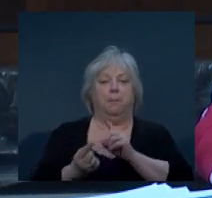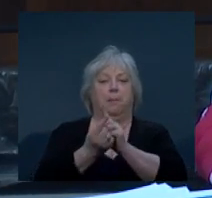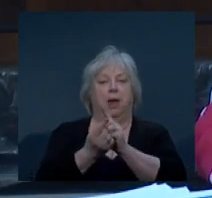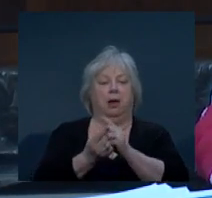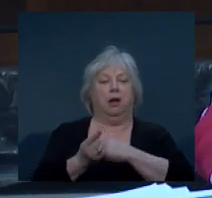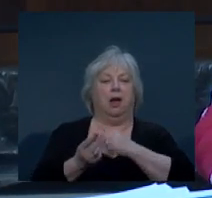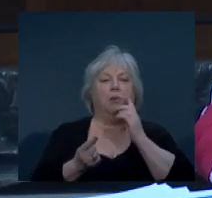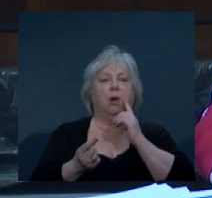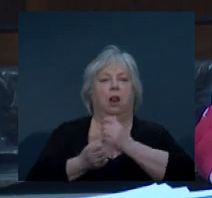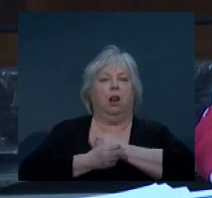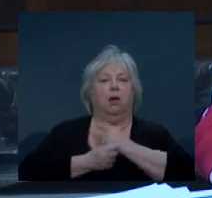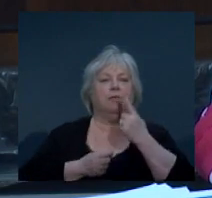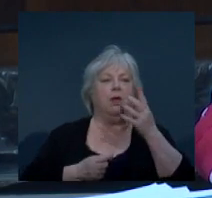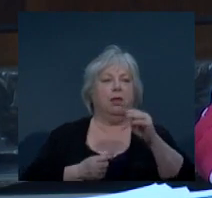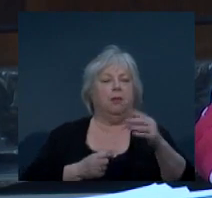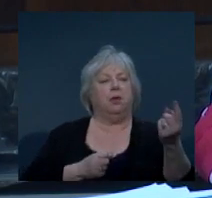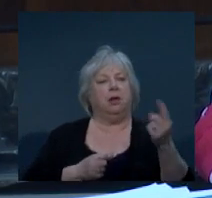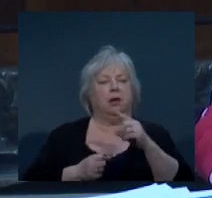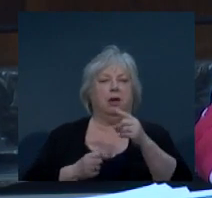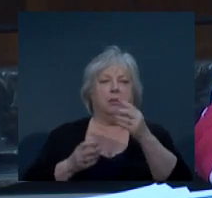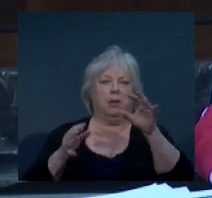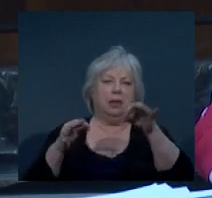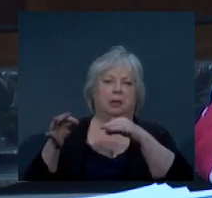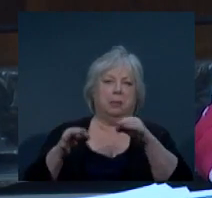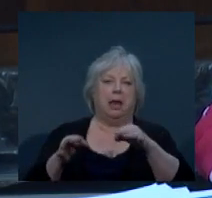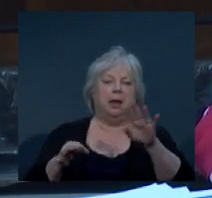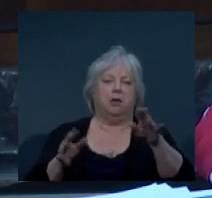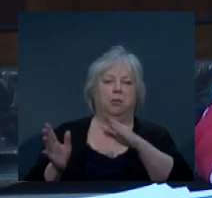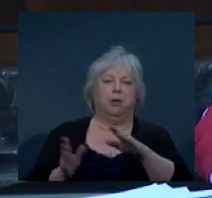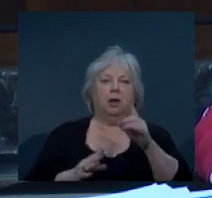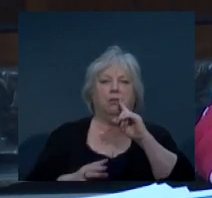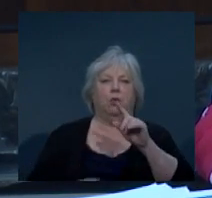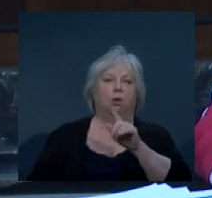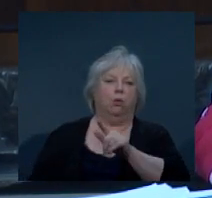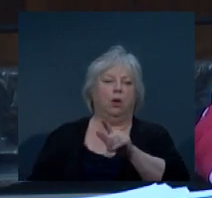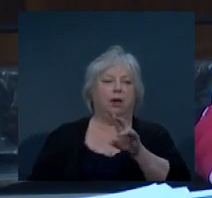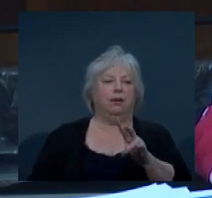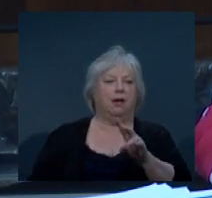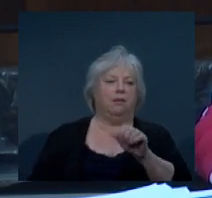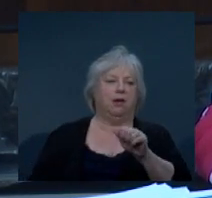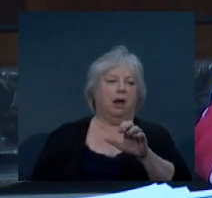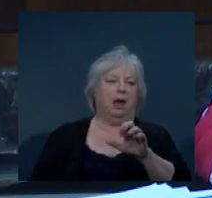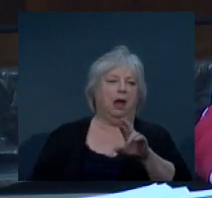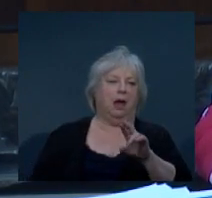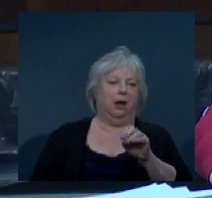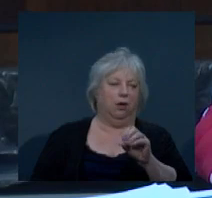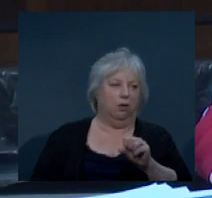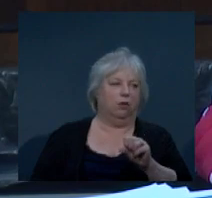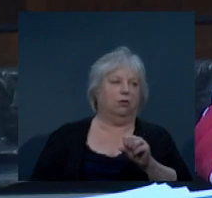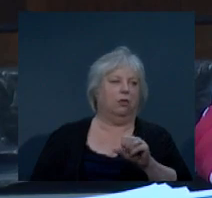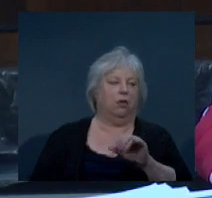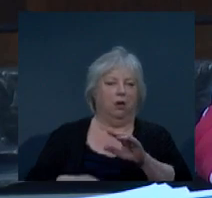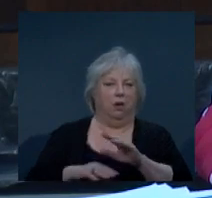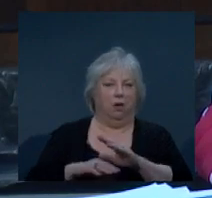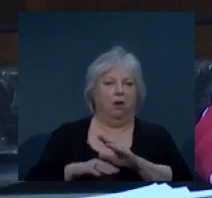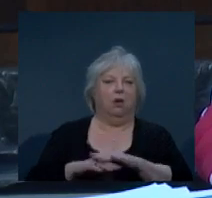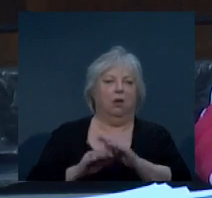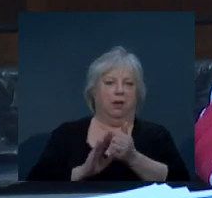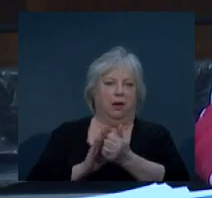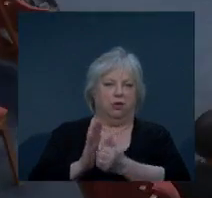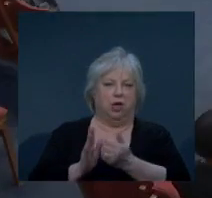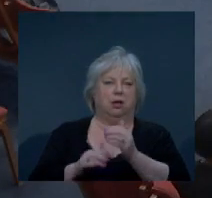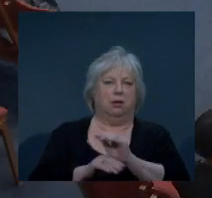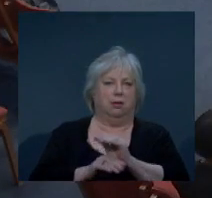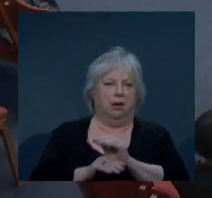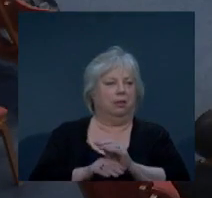would love for them to come and tell us what their plans are for this 27 acres that is on the agenda for